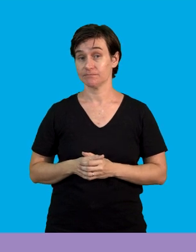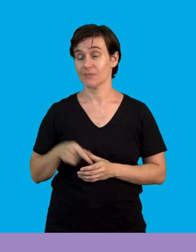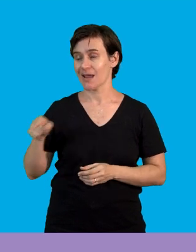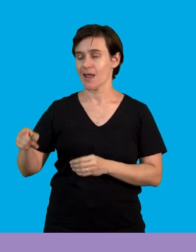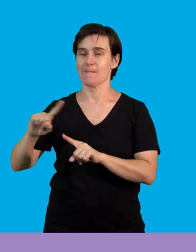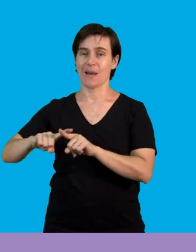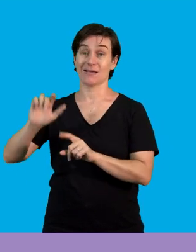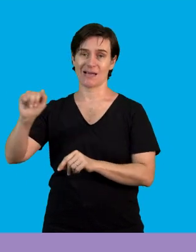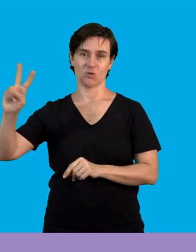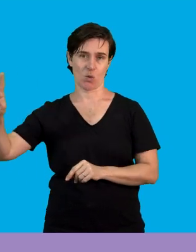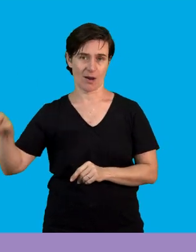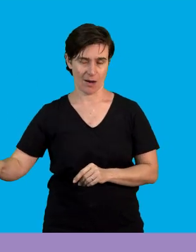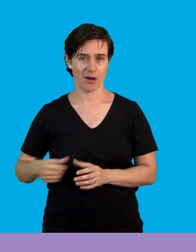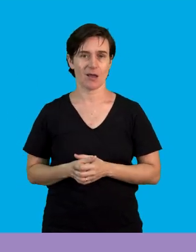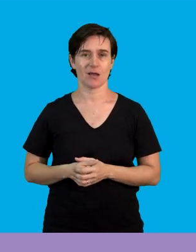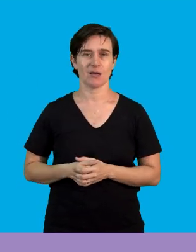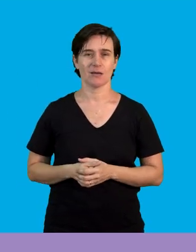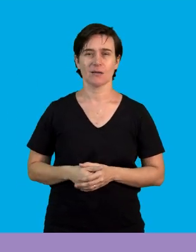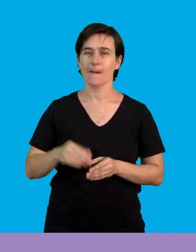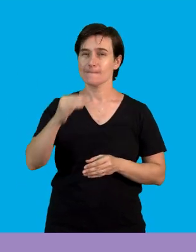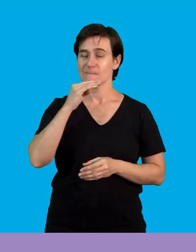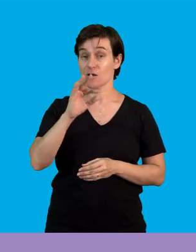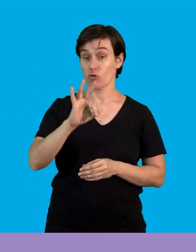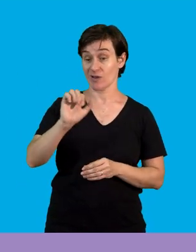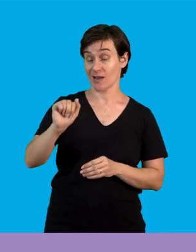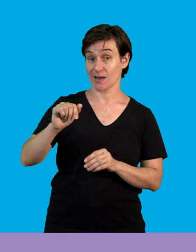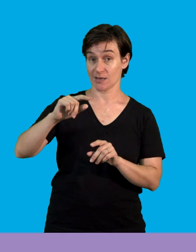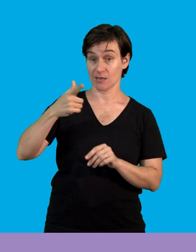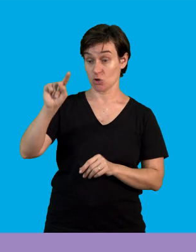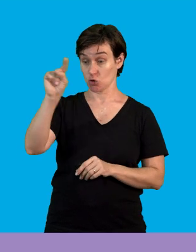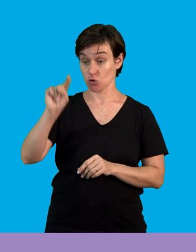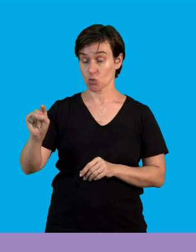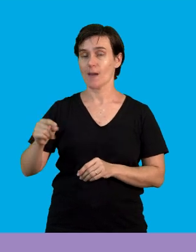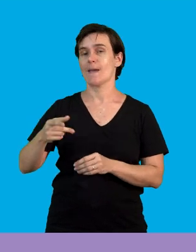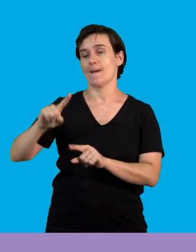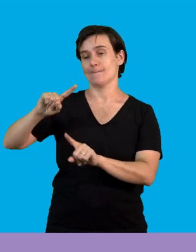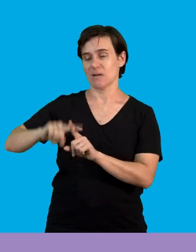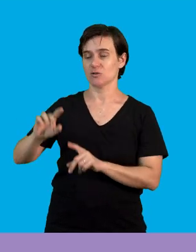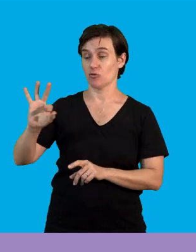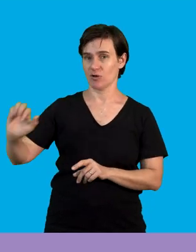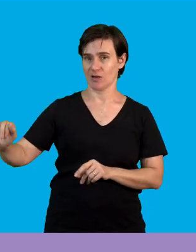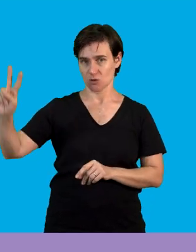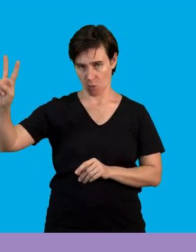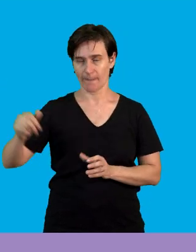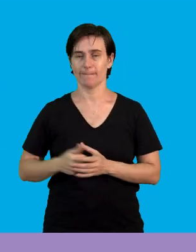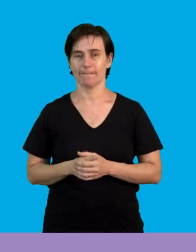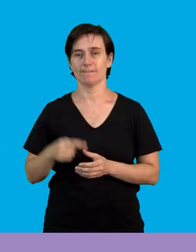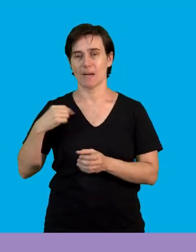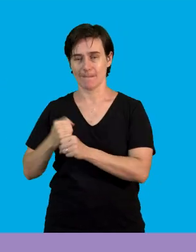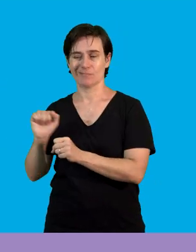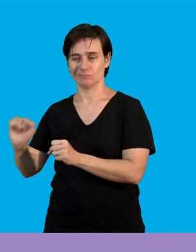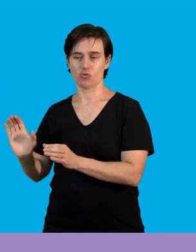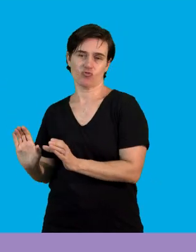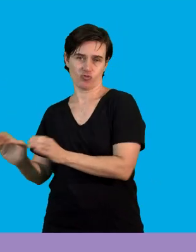a squared. Then that would be 3a squared plus a squared. I've just grouped them